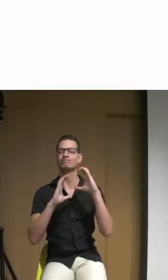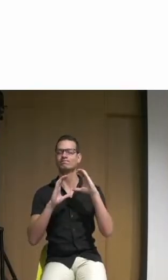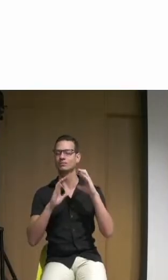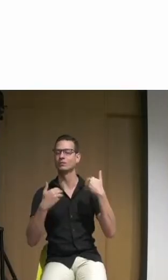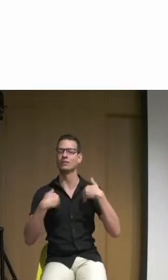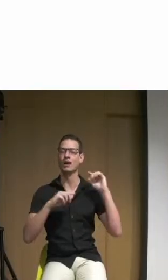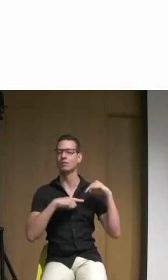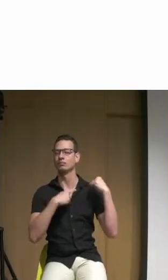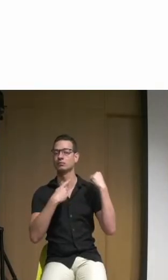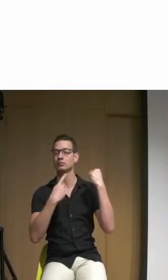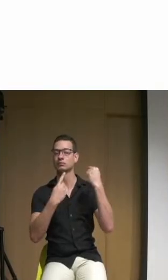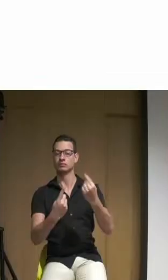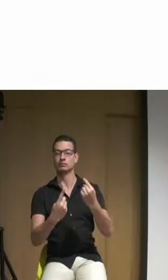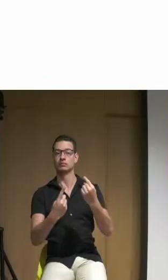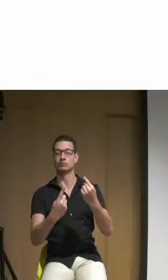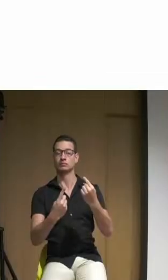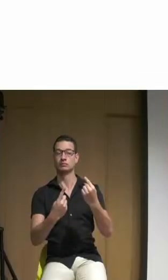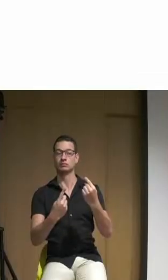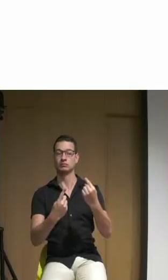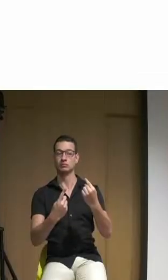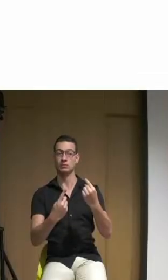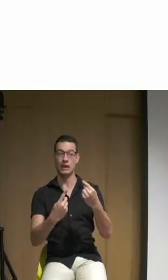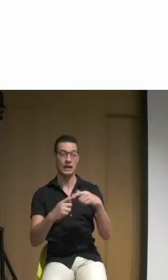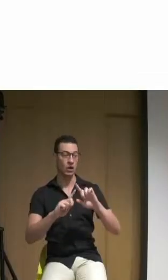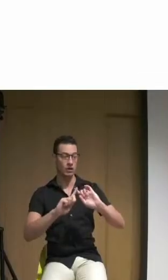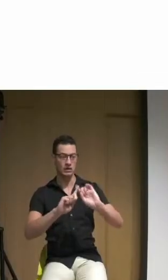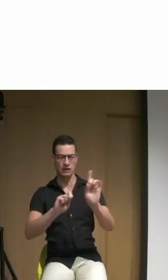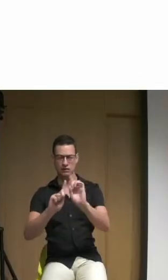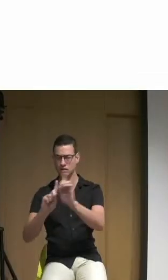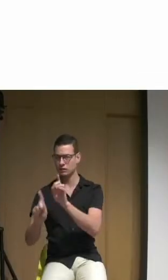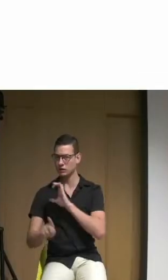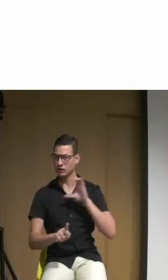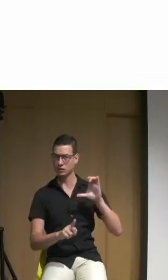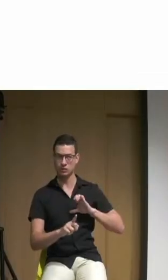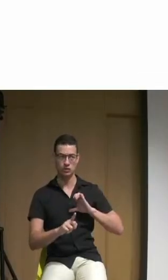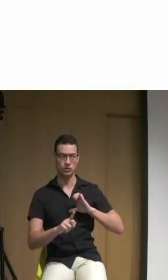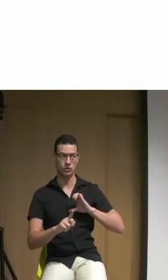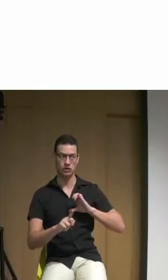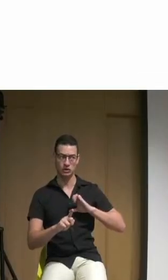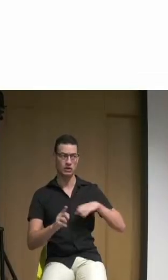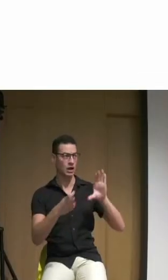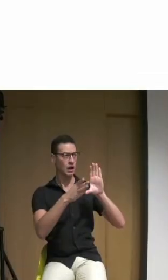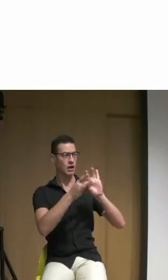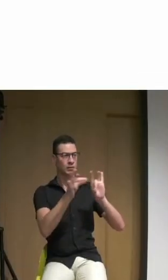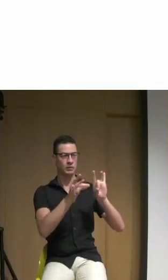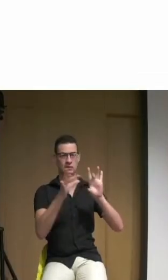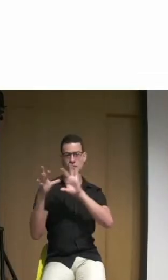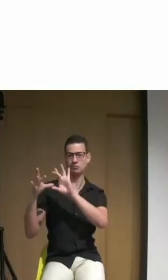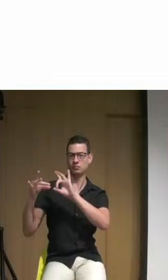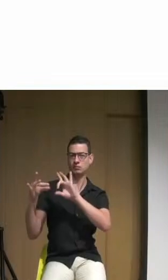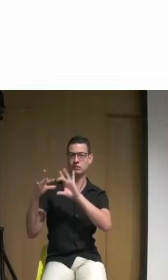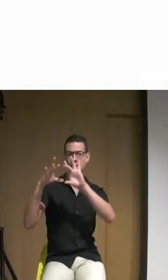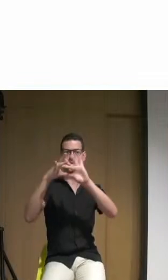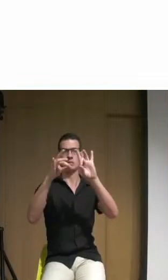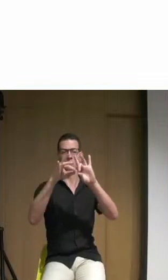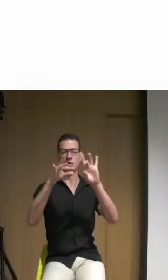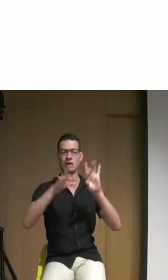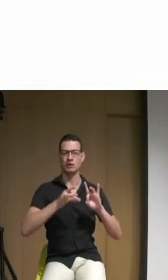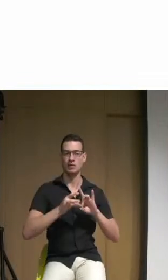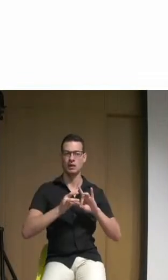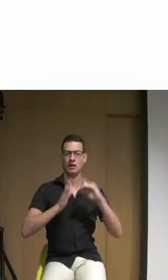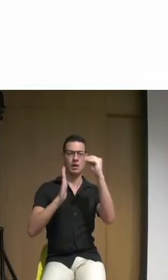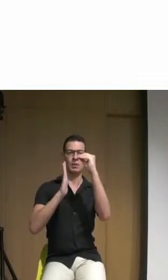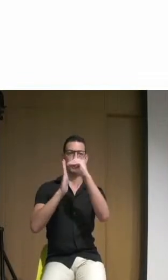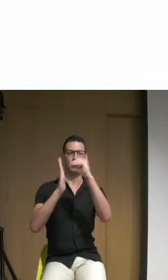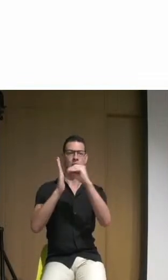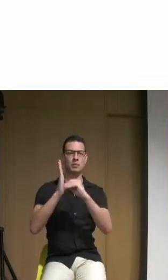all commissioners is not a wholly accurate reflection. It is not an accurate document. That needs to be